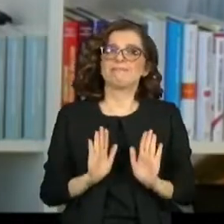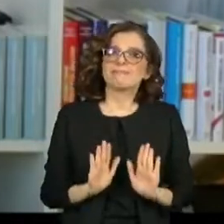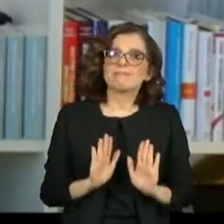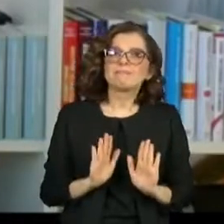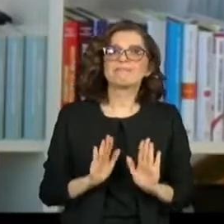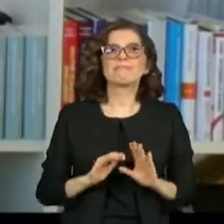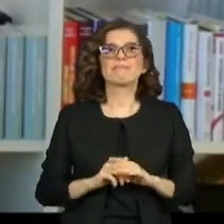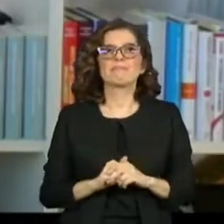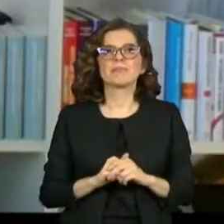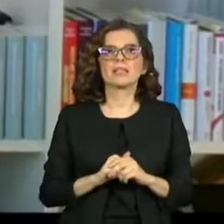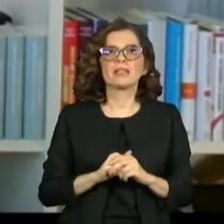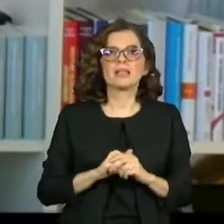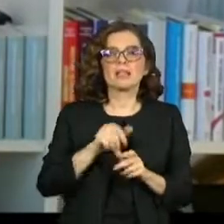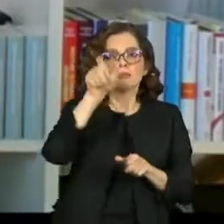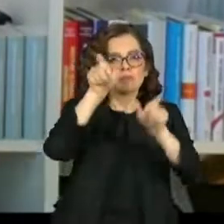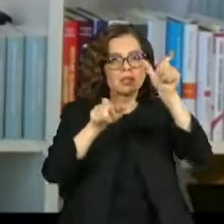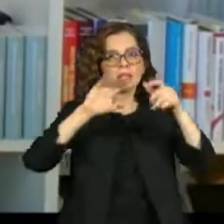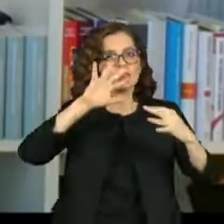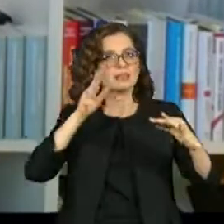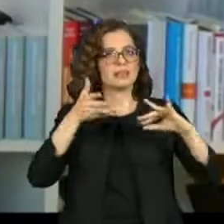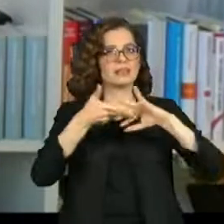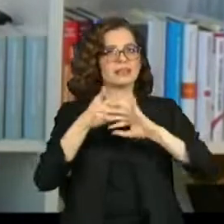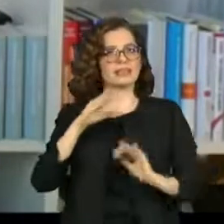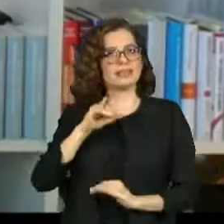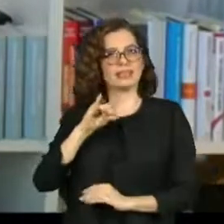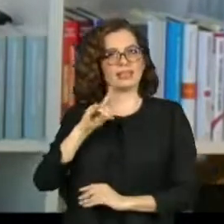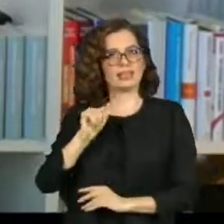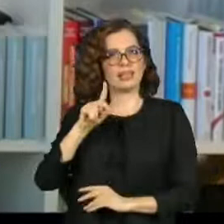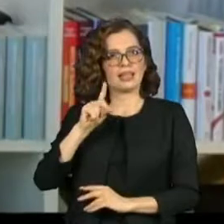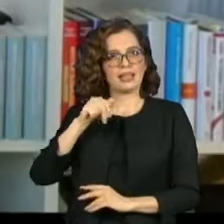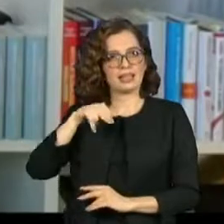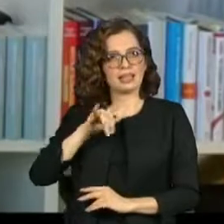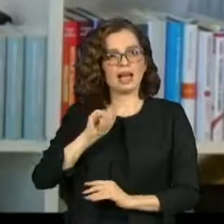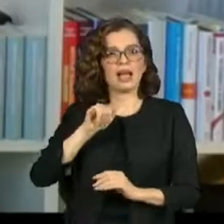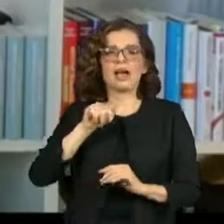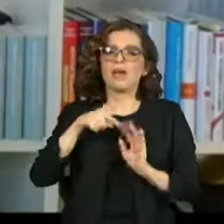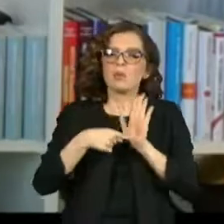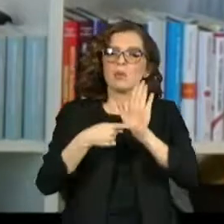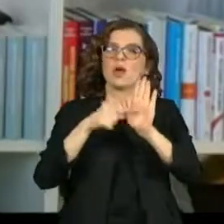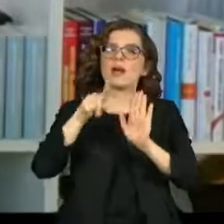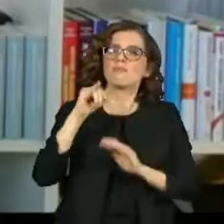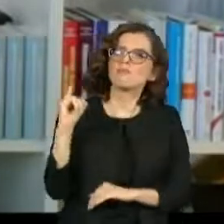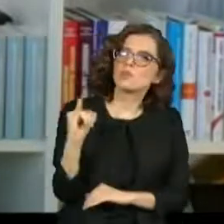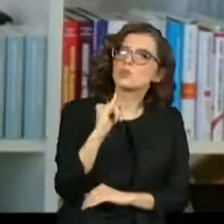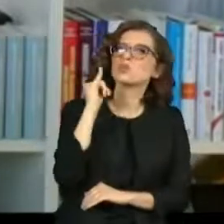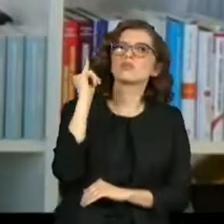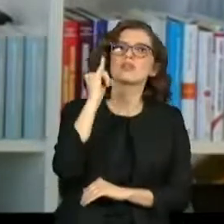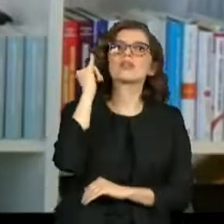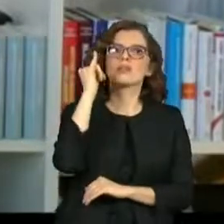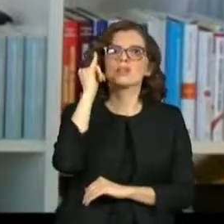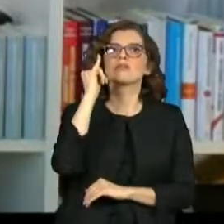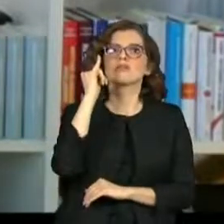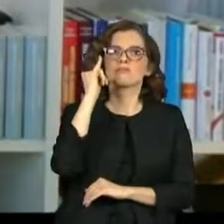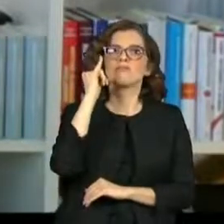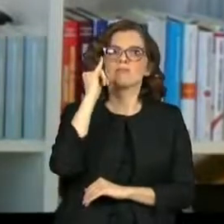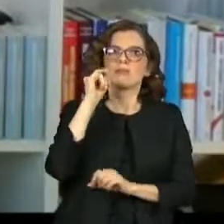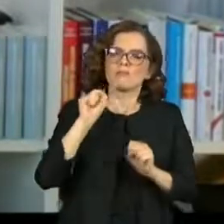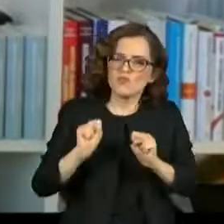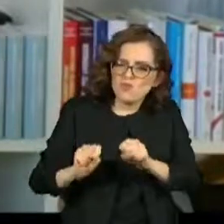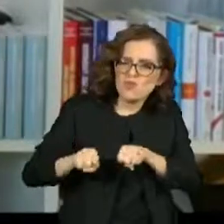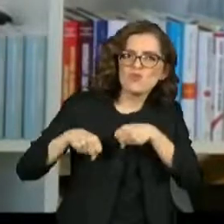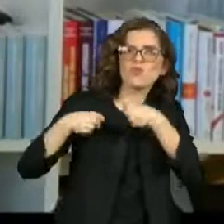Eu acho que, we need to, you know, in terms of citizenship, I think a key part of citizenship is